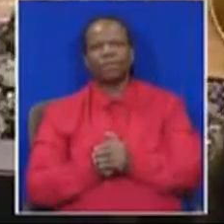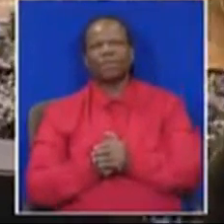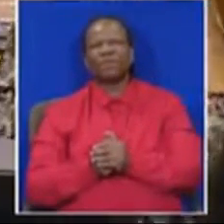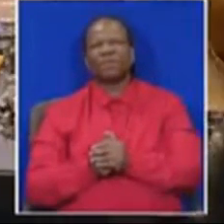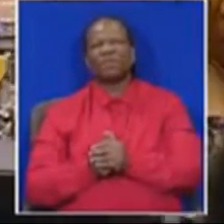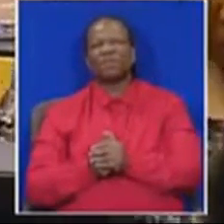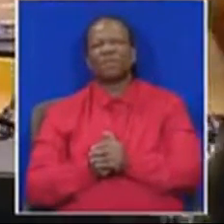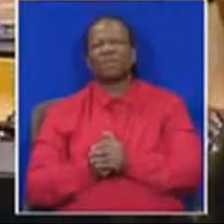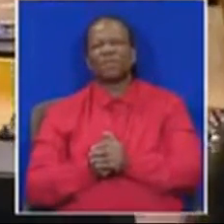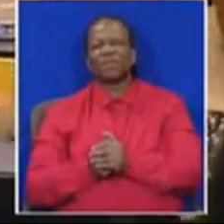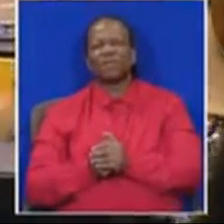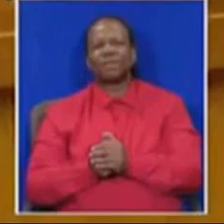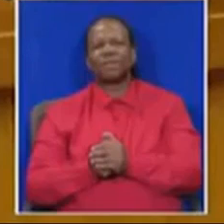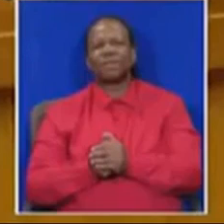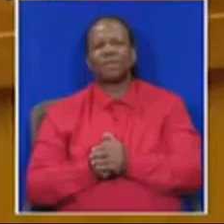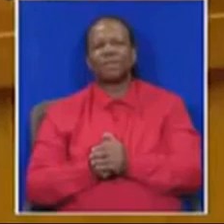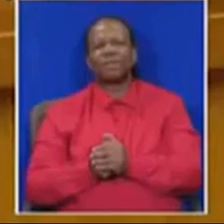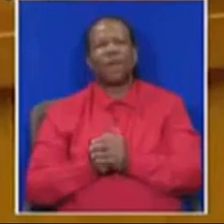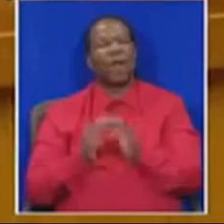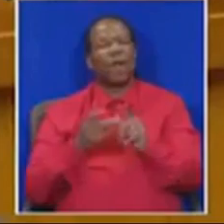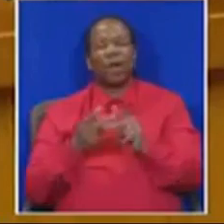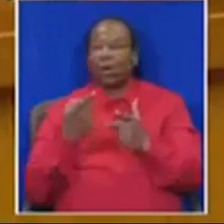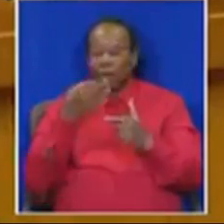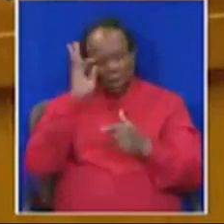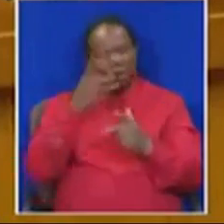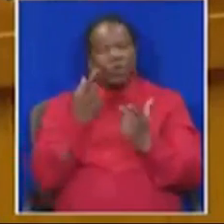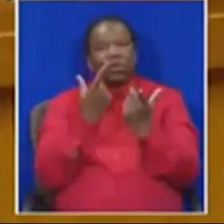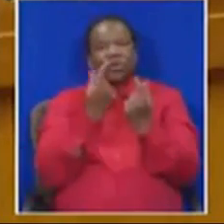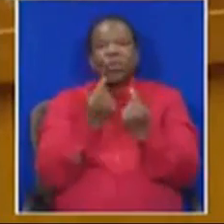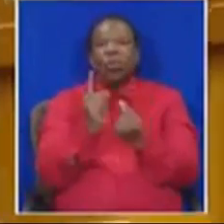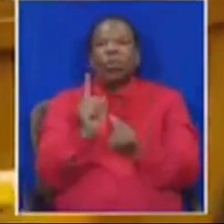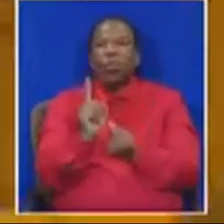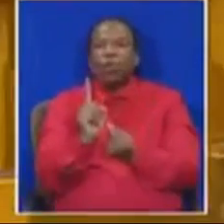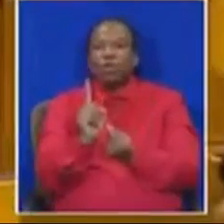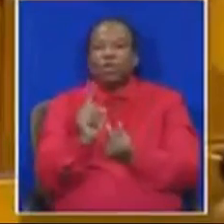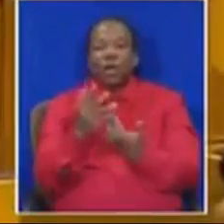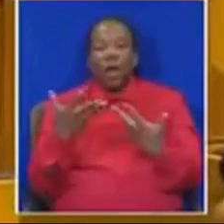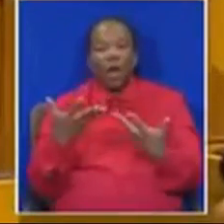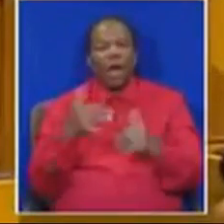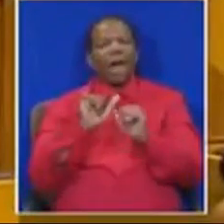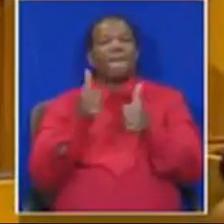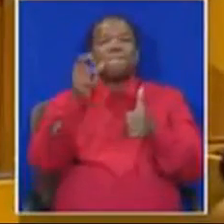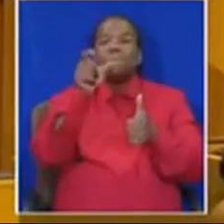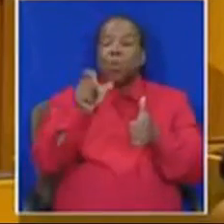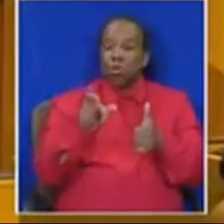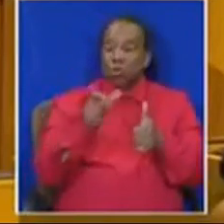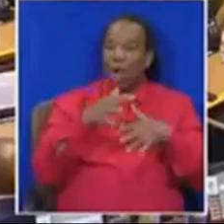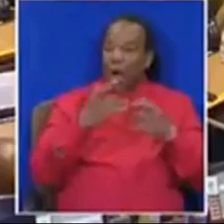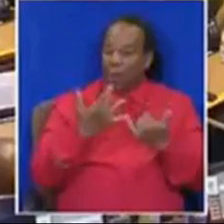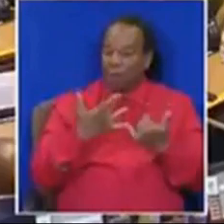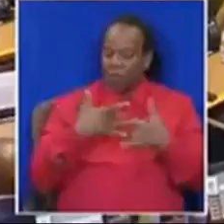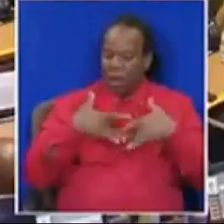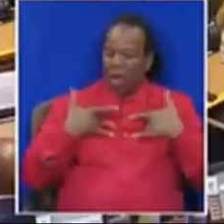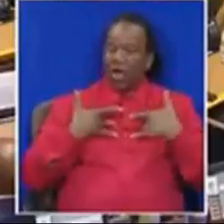We have also taken steps to reduce the cost of living for our people.